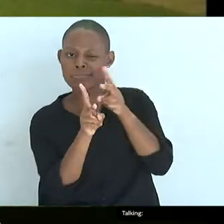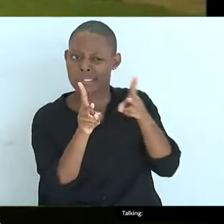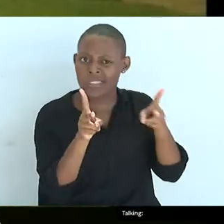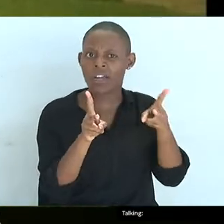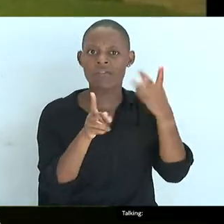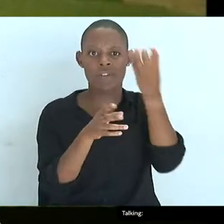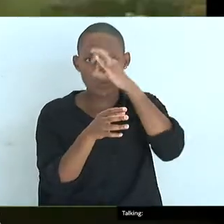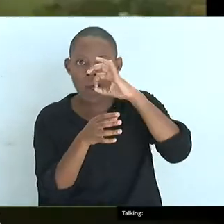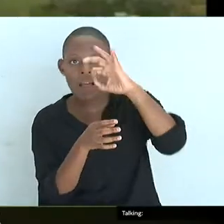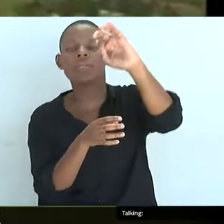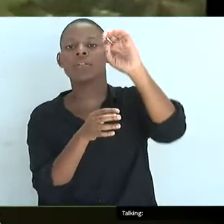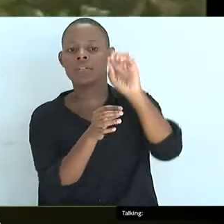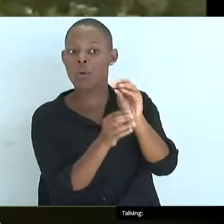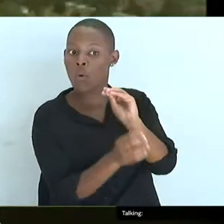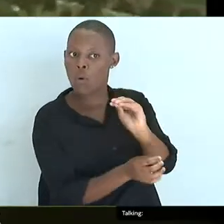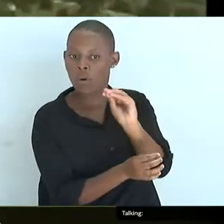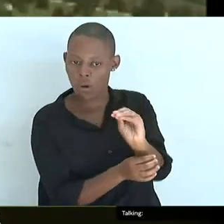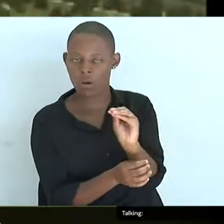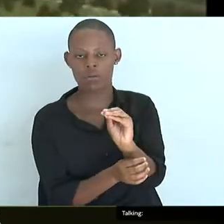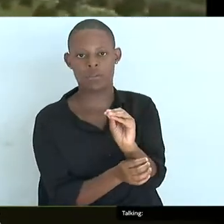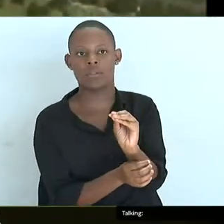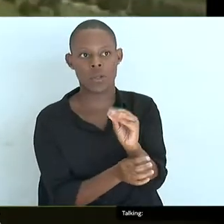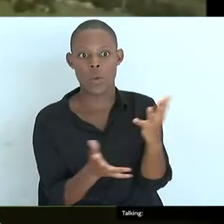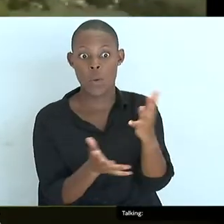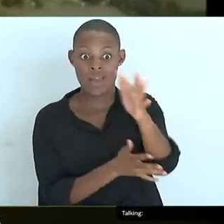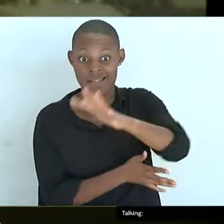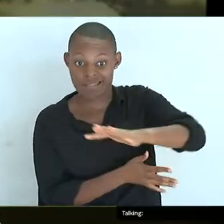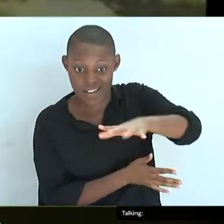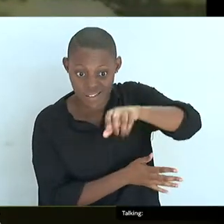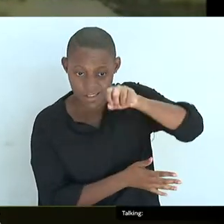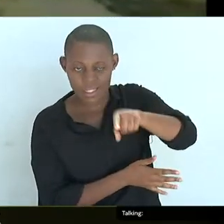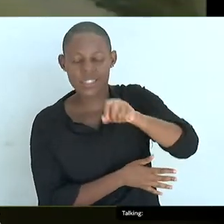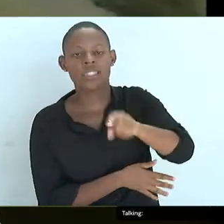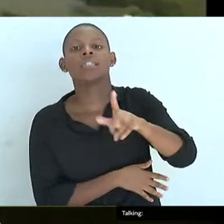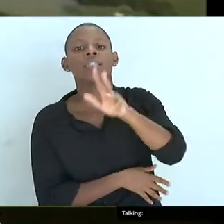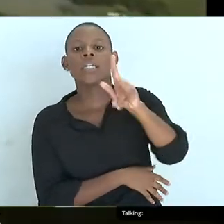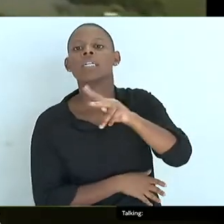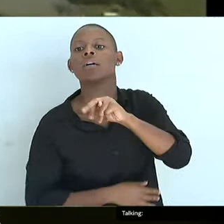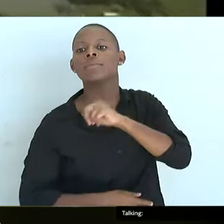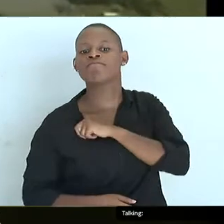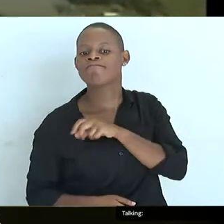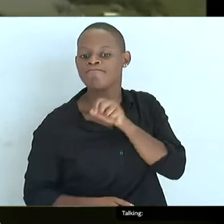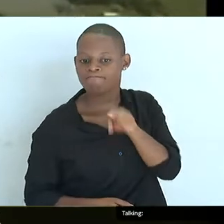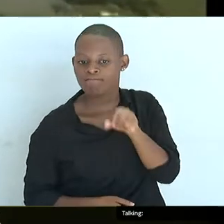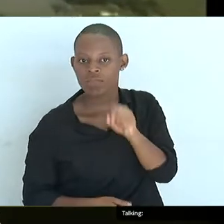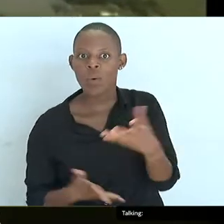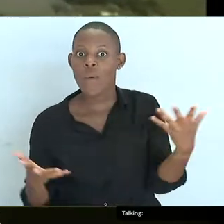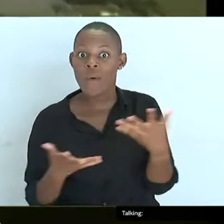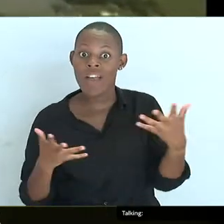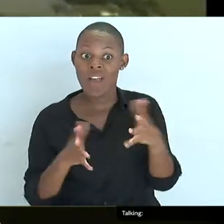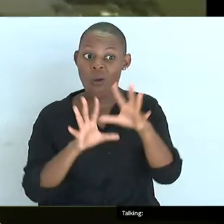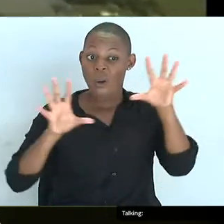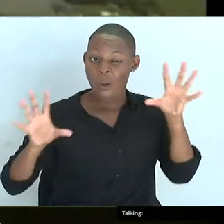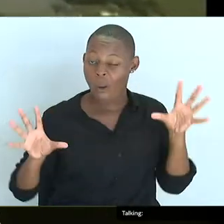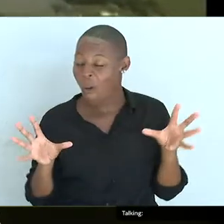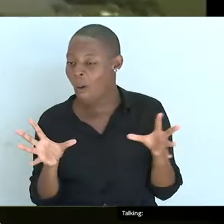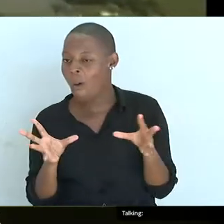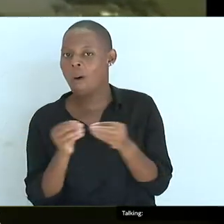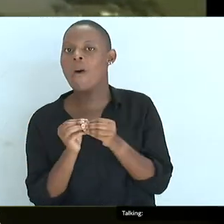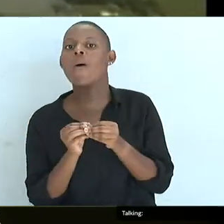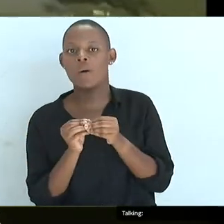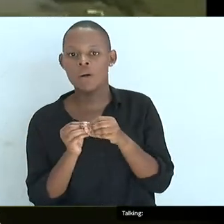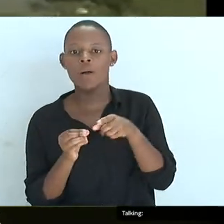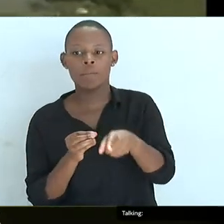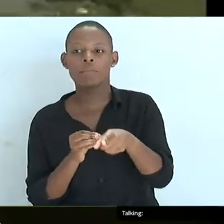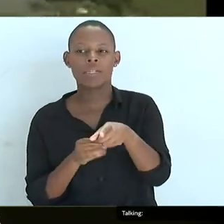and unmatched views of the southern slopes of the Drakensberg. All this making it the ideal